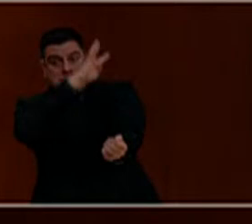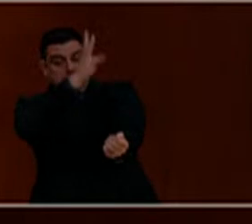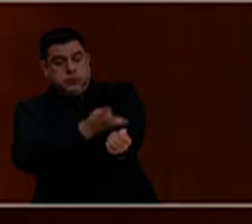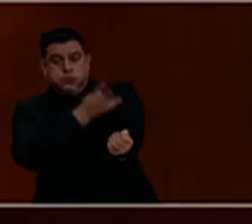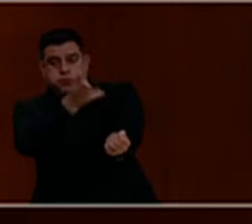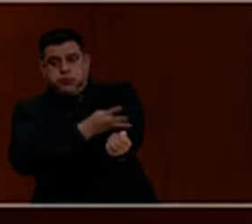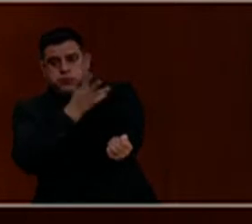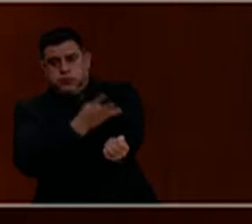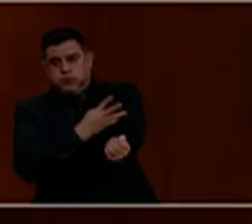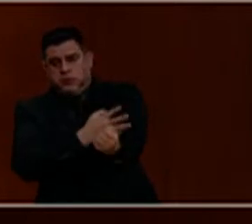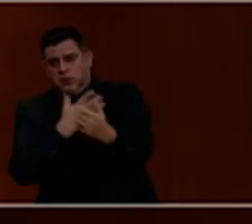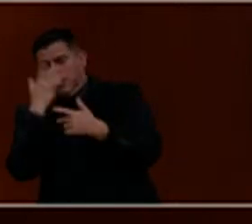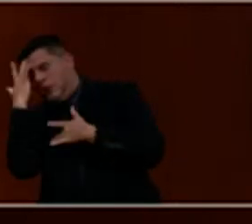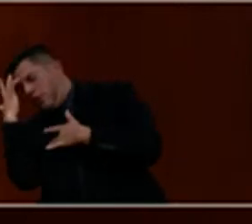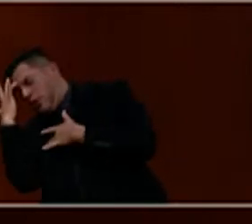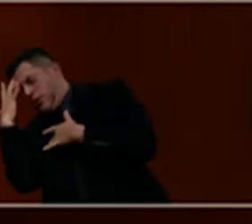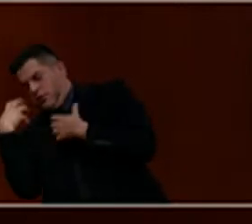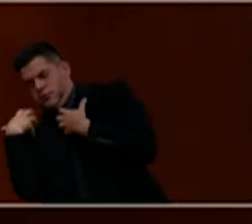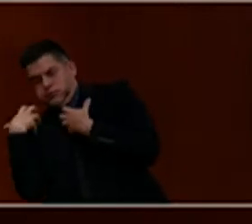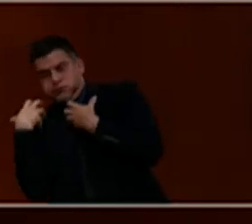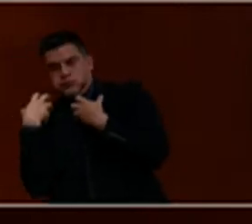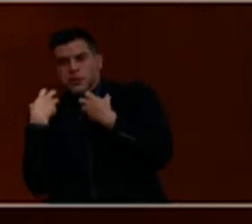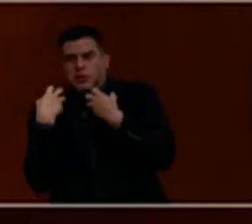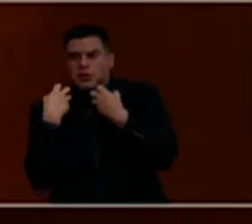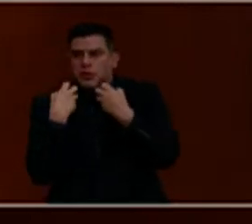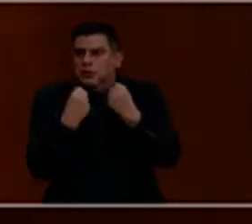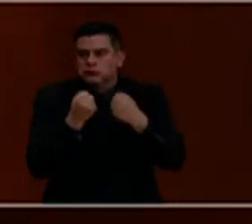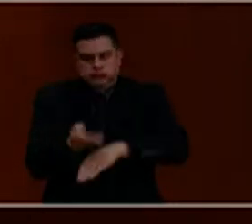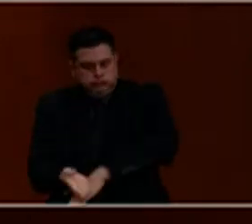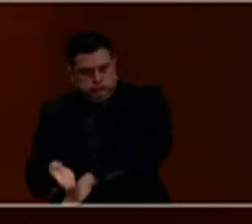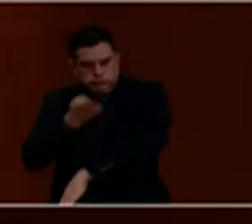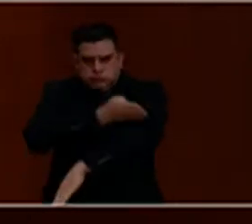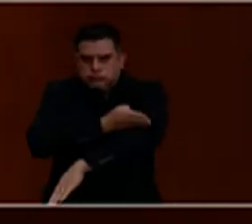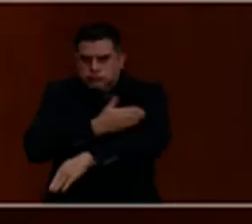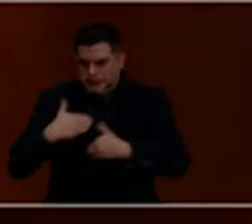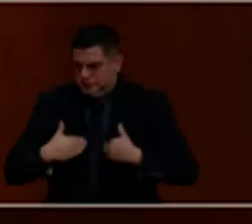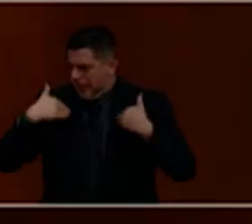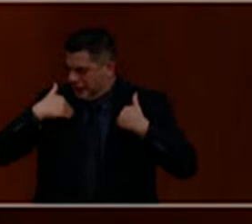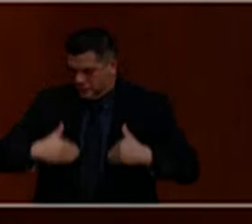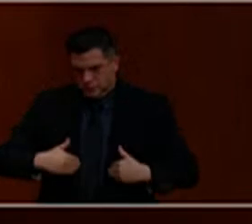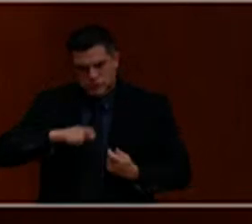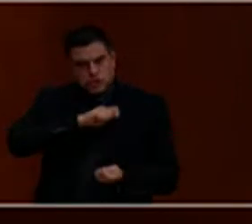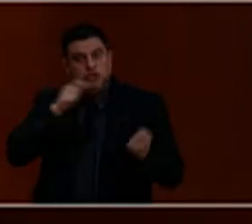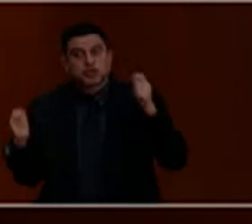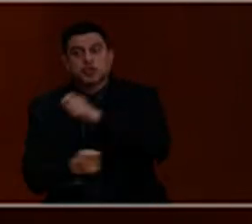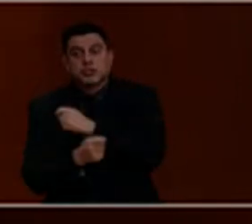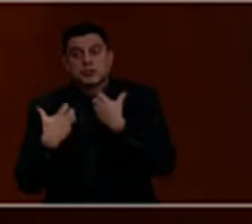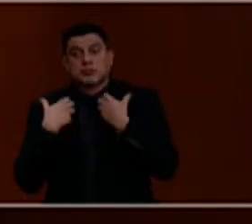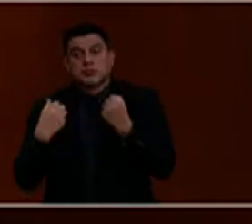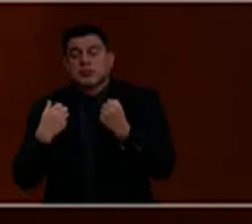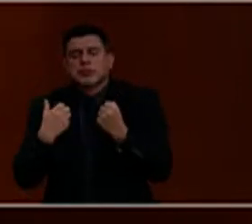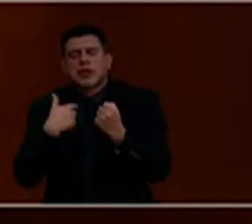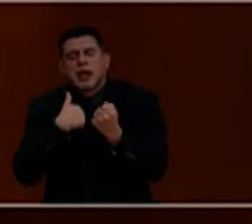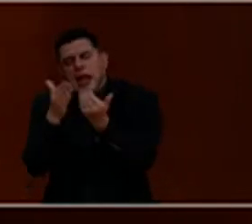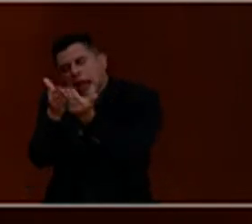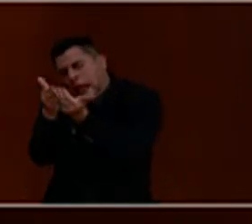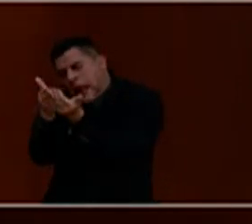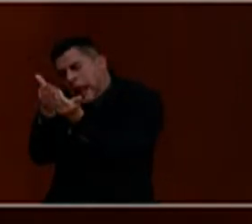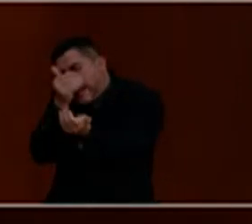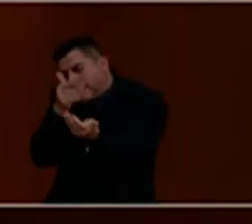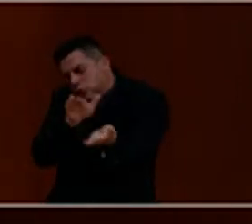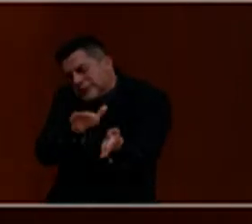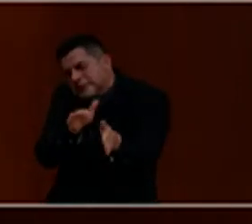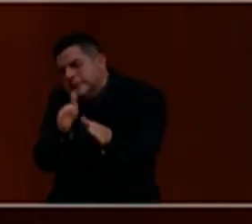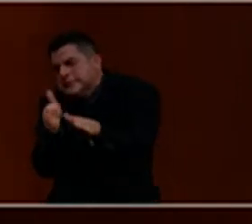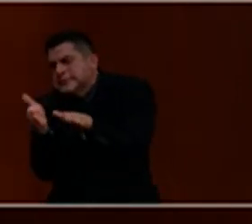good. I mean, in just a few days, I went from thinking I was going to die to